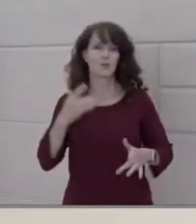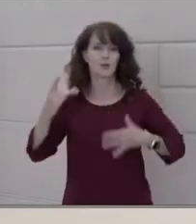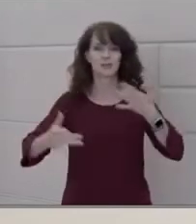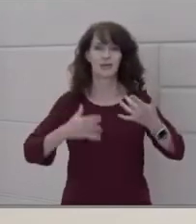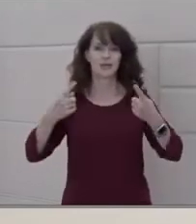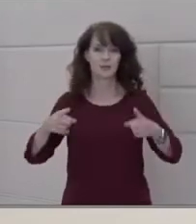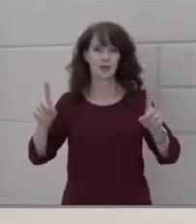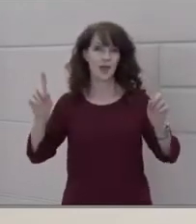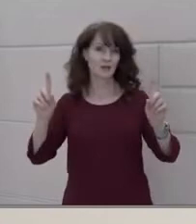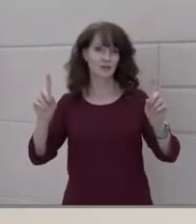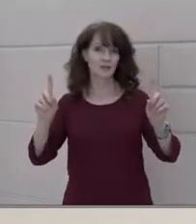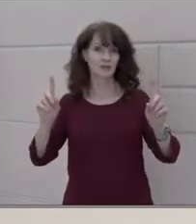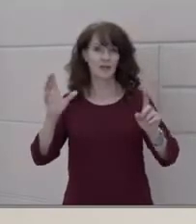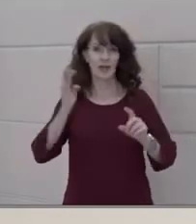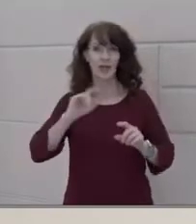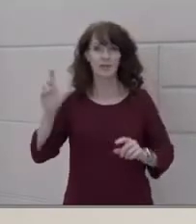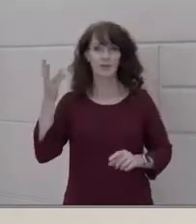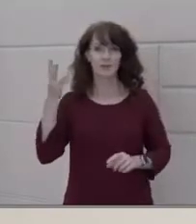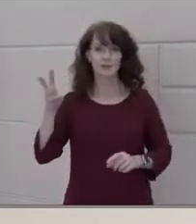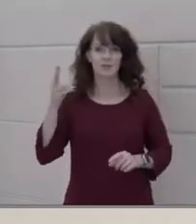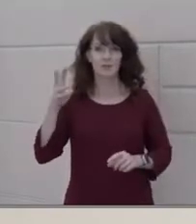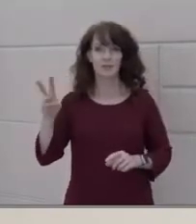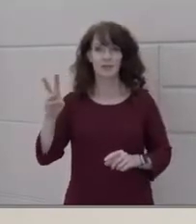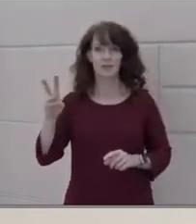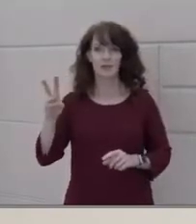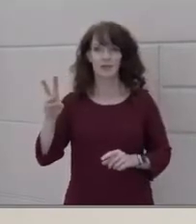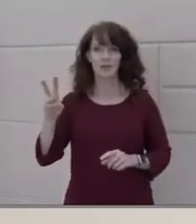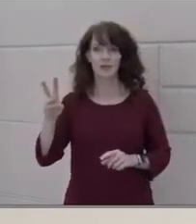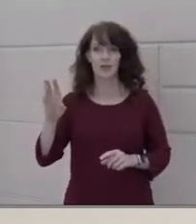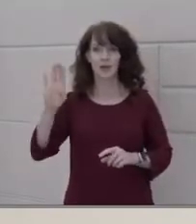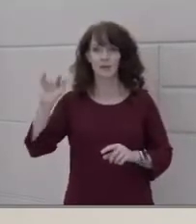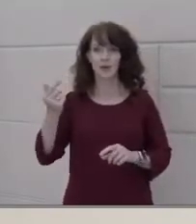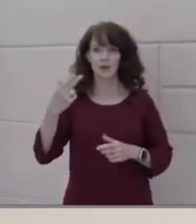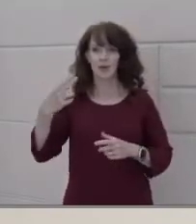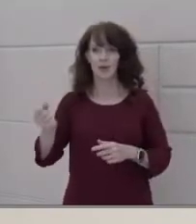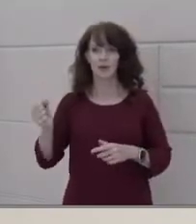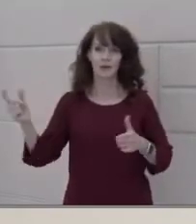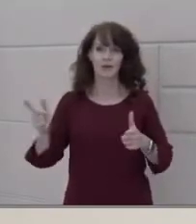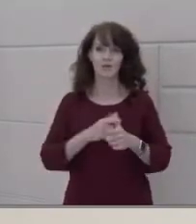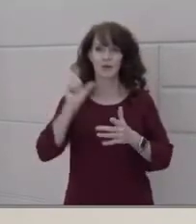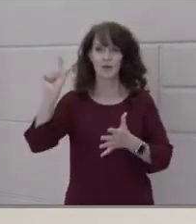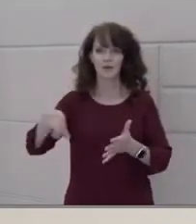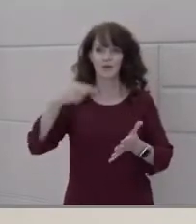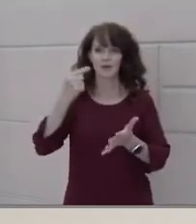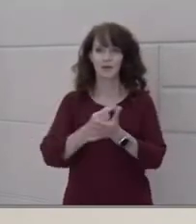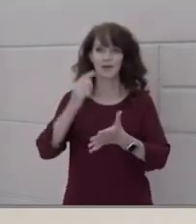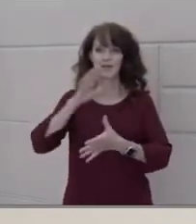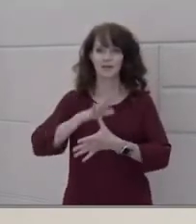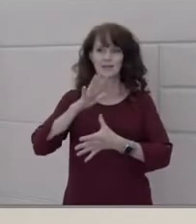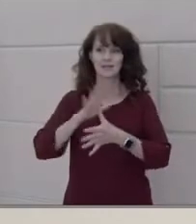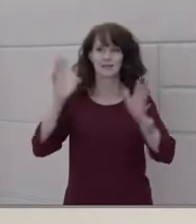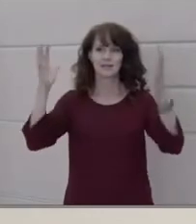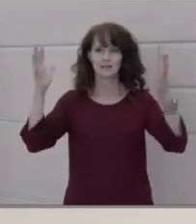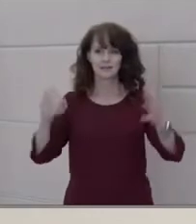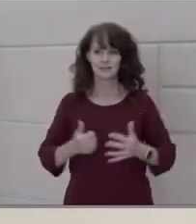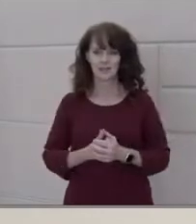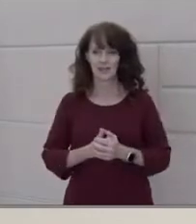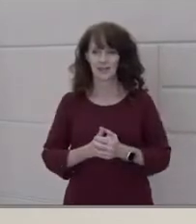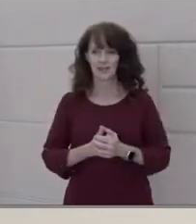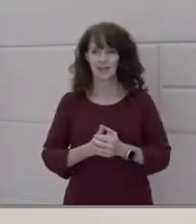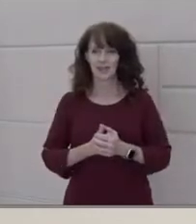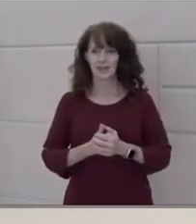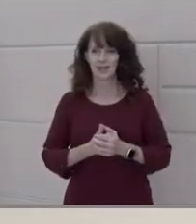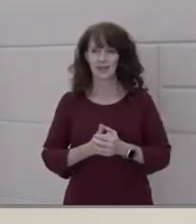to announce that on April 16th, Richard D. Browning High School will have its first graduating seniors. Woo!